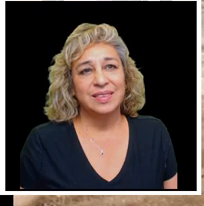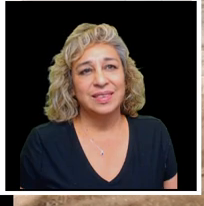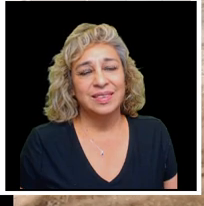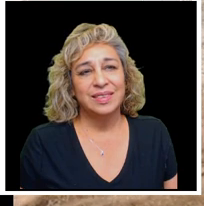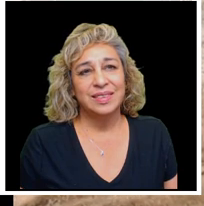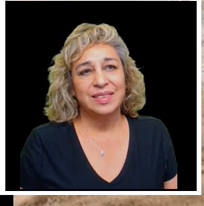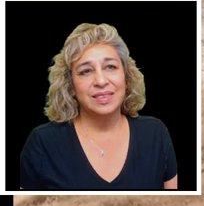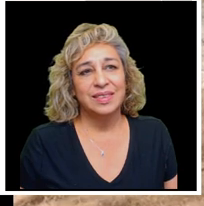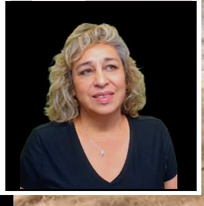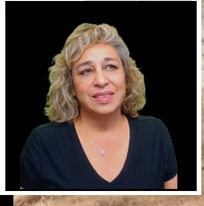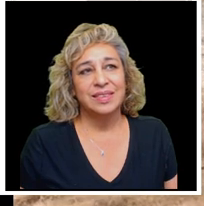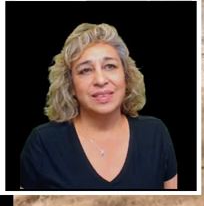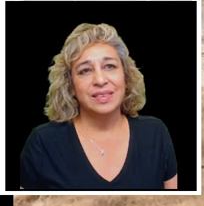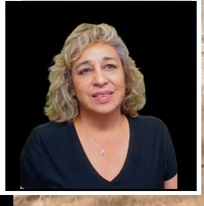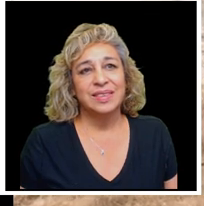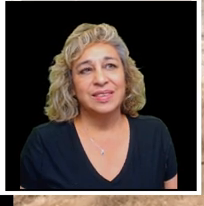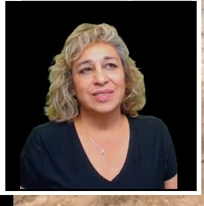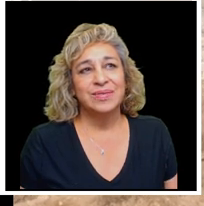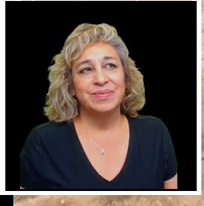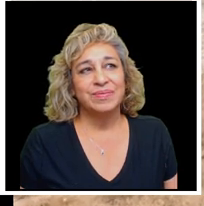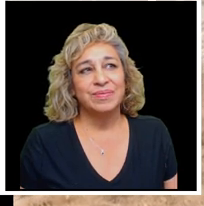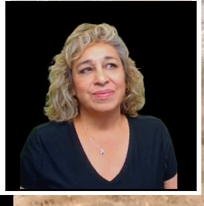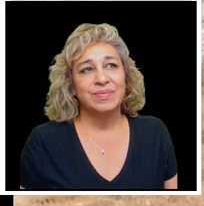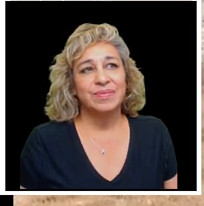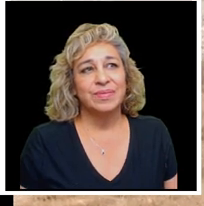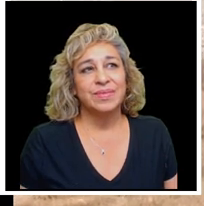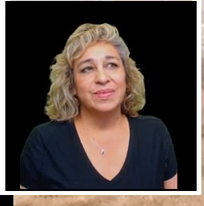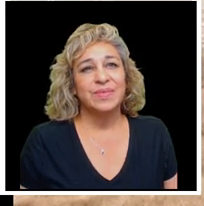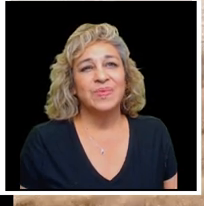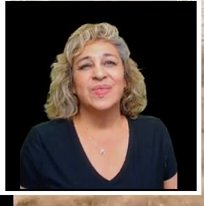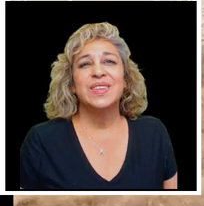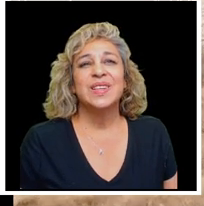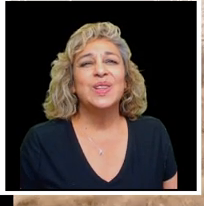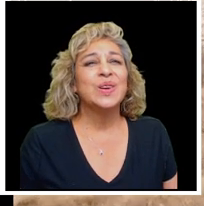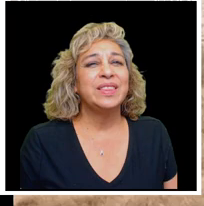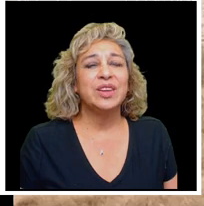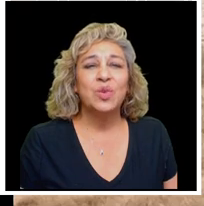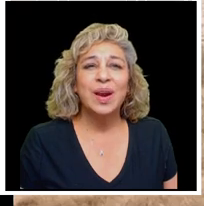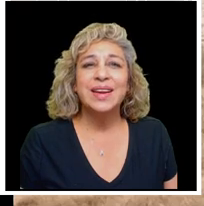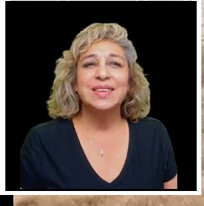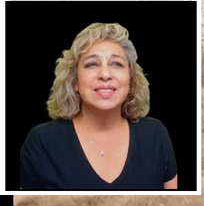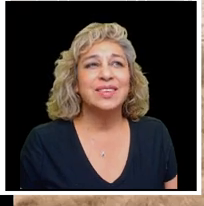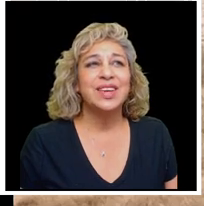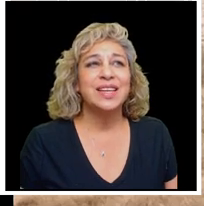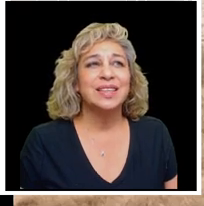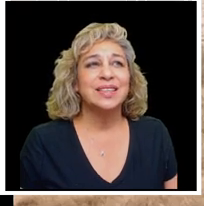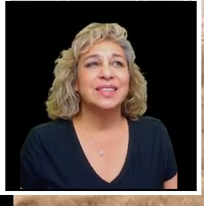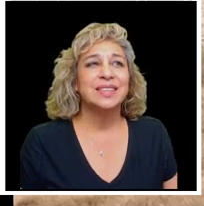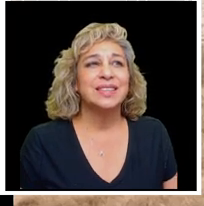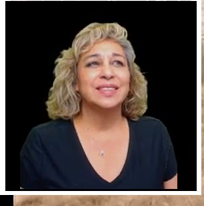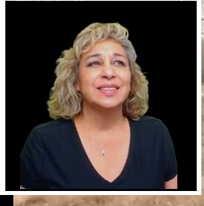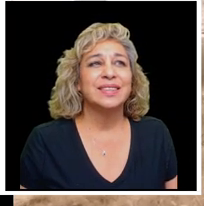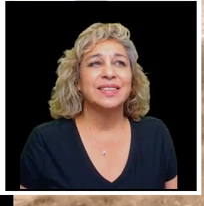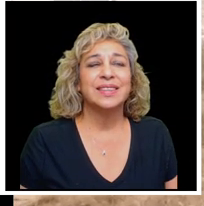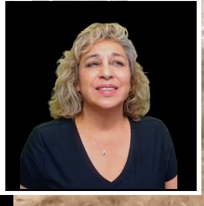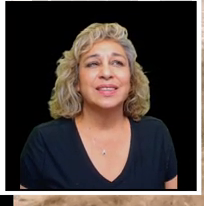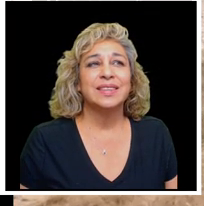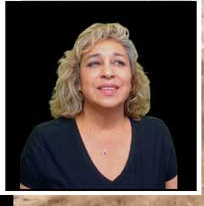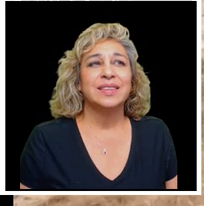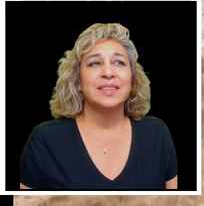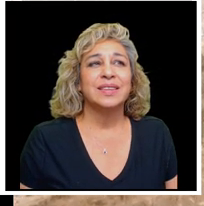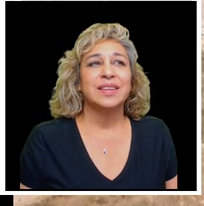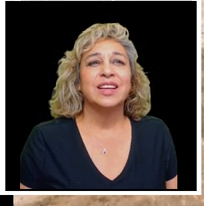is it get a visa look at the greatness of it and